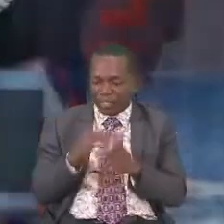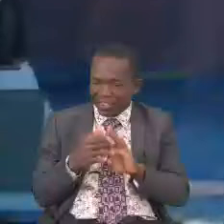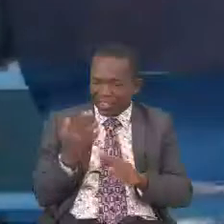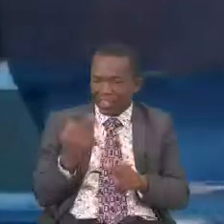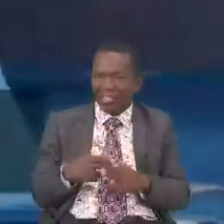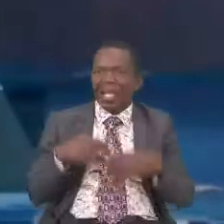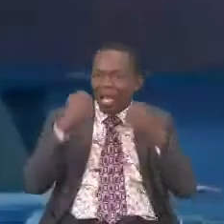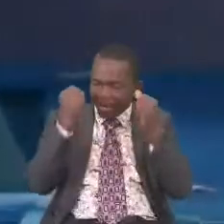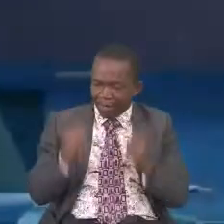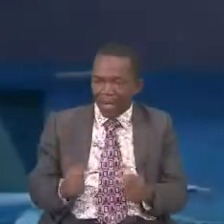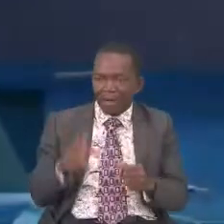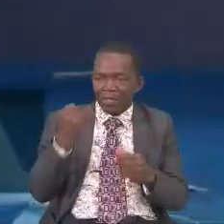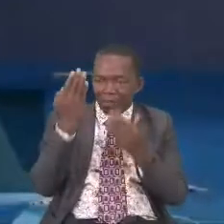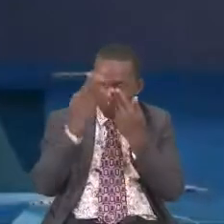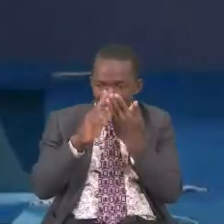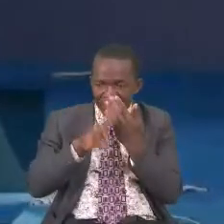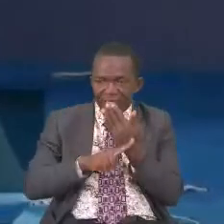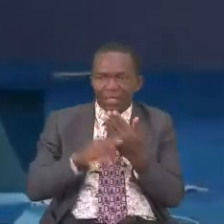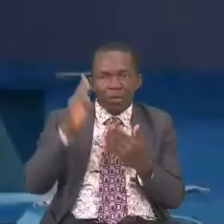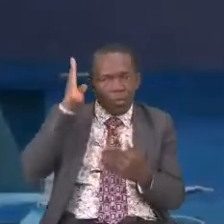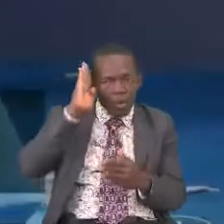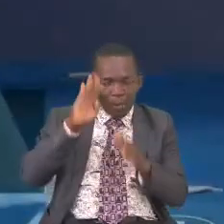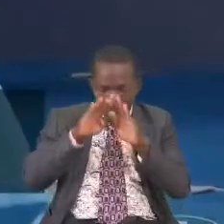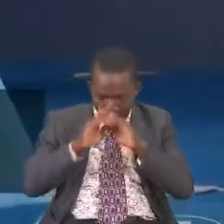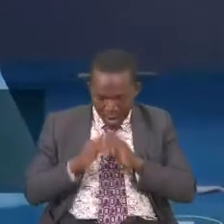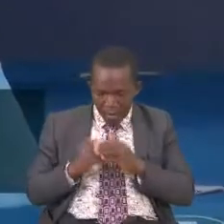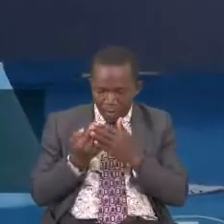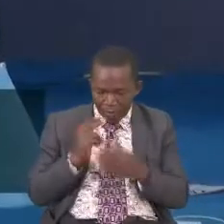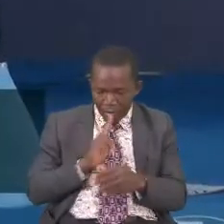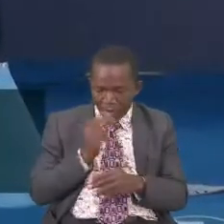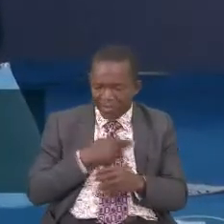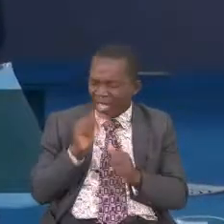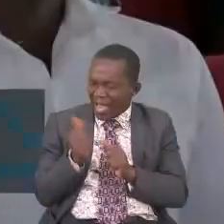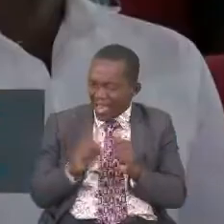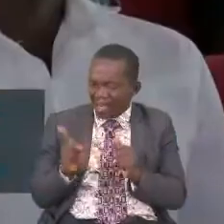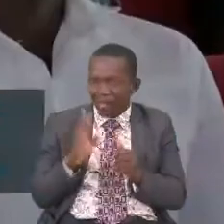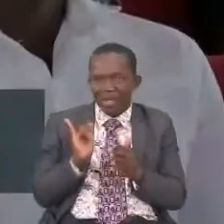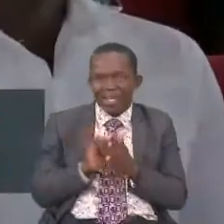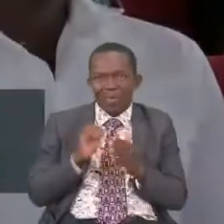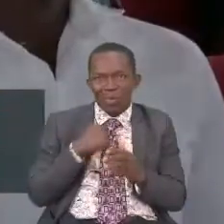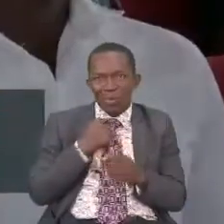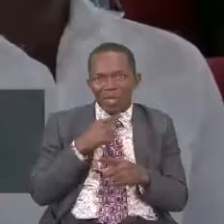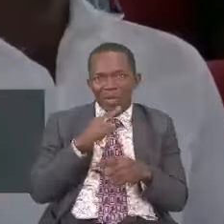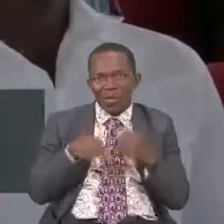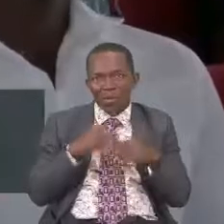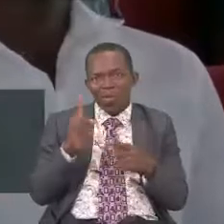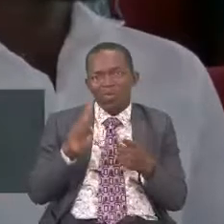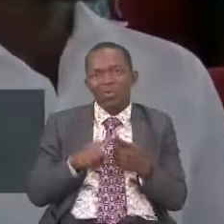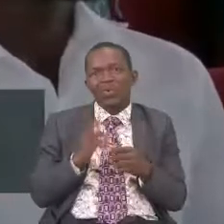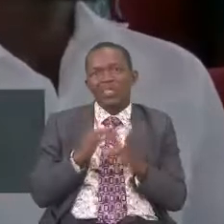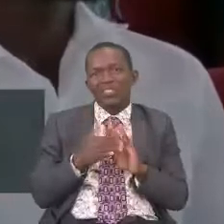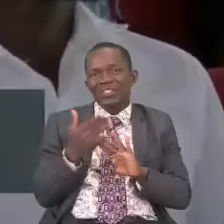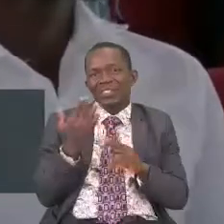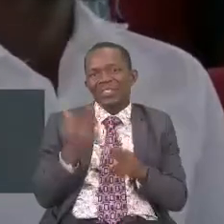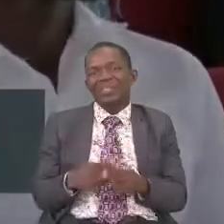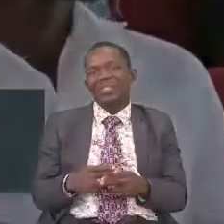of darkness will bow before us everywhere we go in Jesus' name. We're coming to number